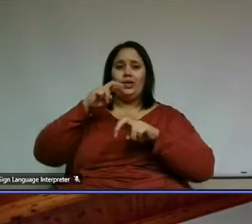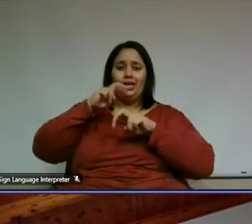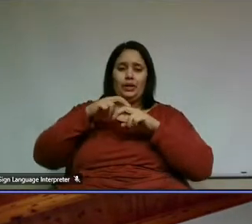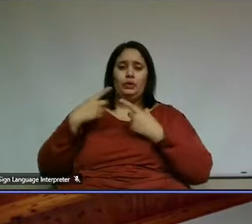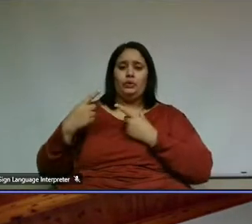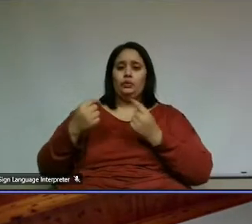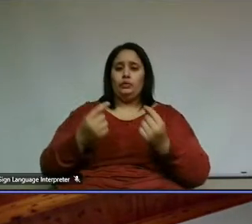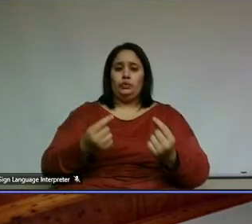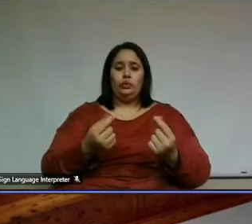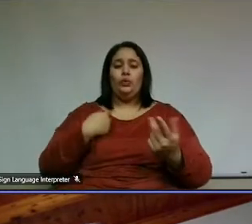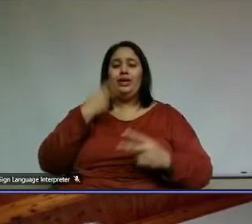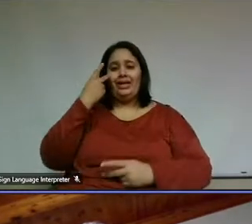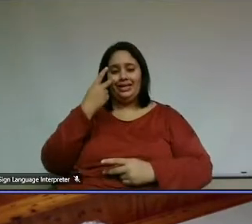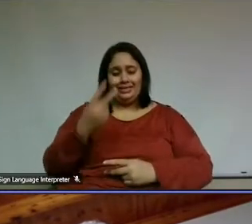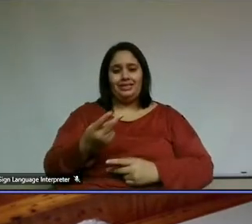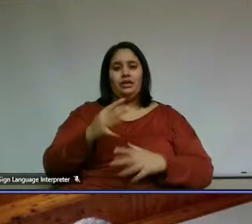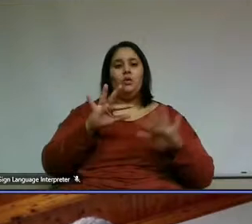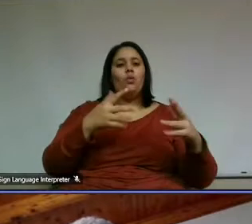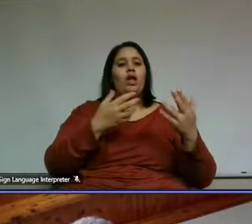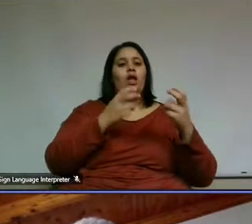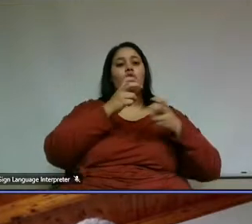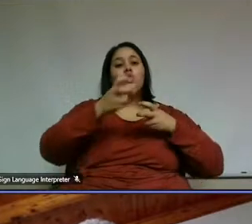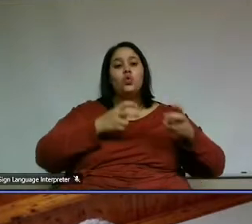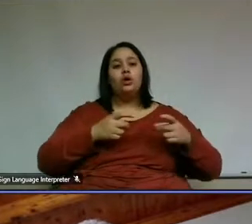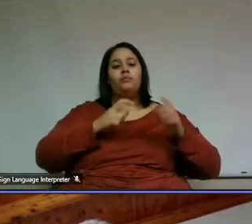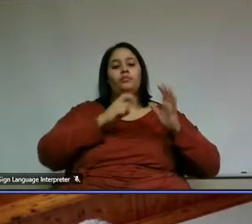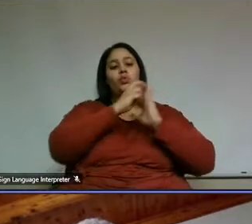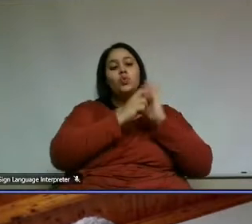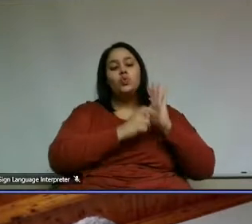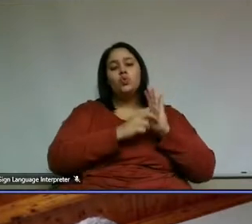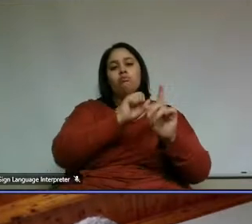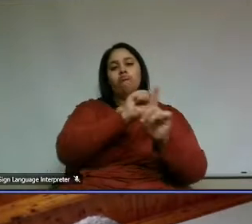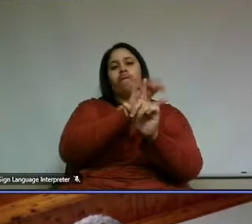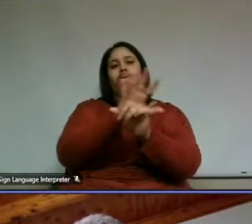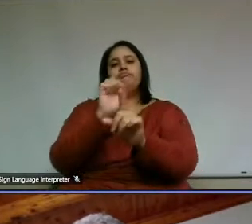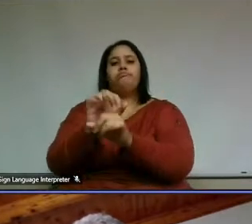is look at the enforcement of regulations. I know we touch on bylaws,